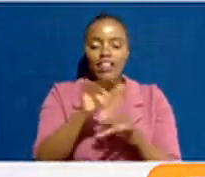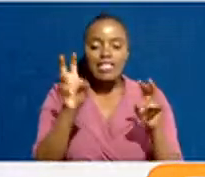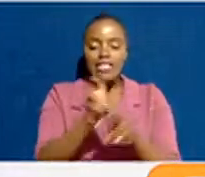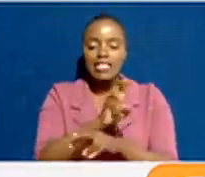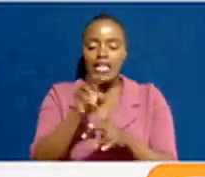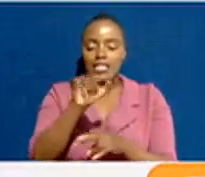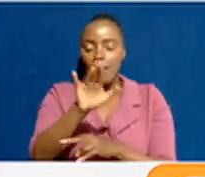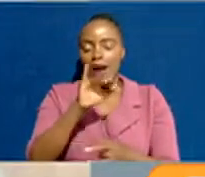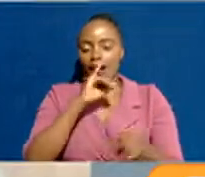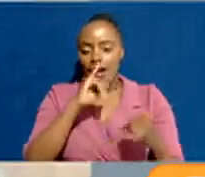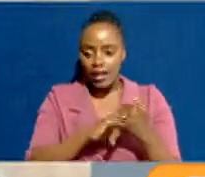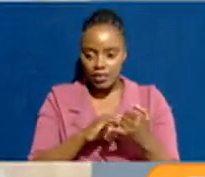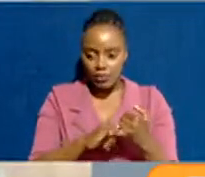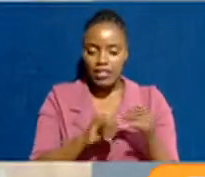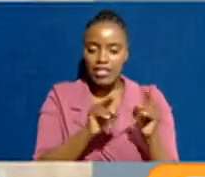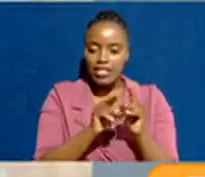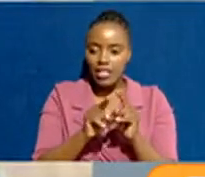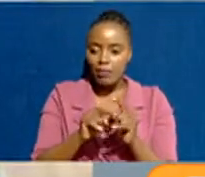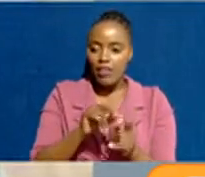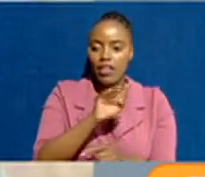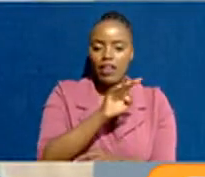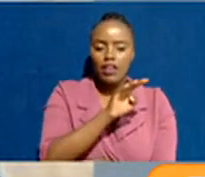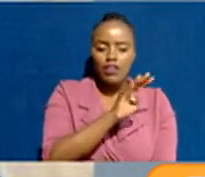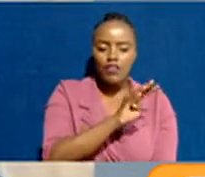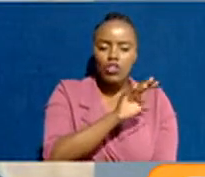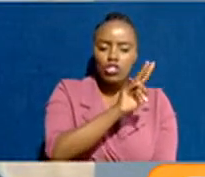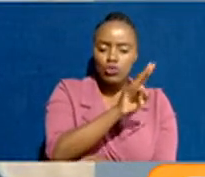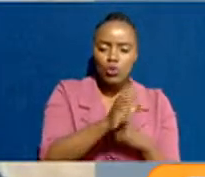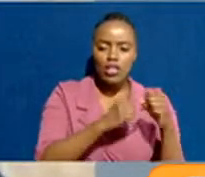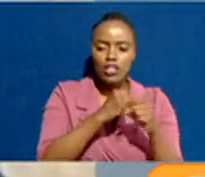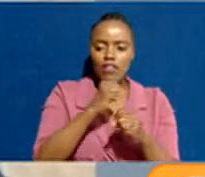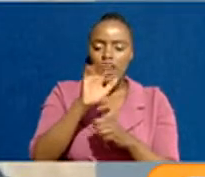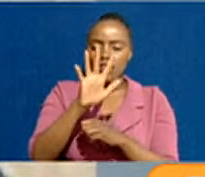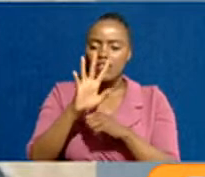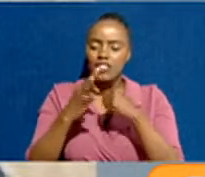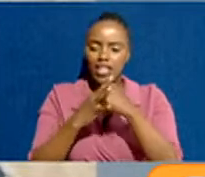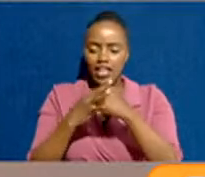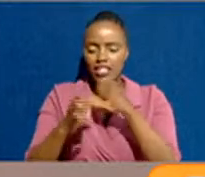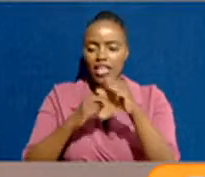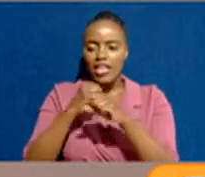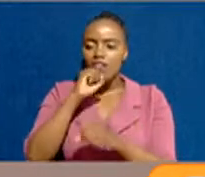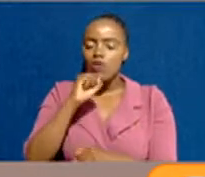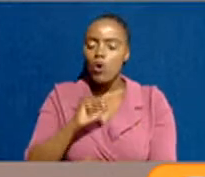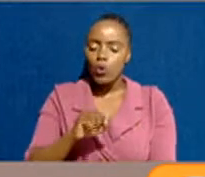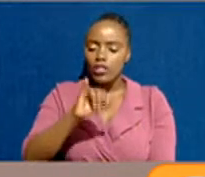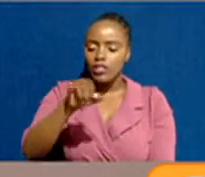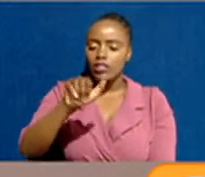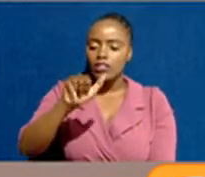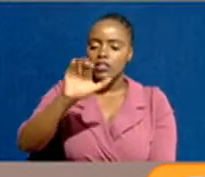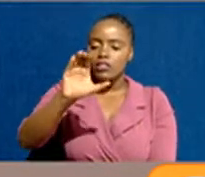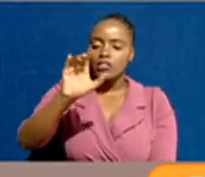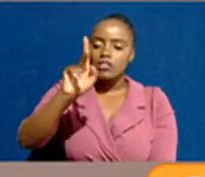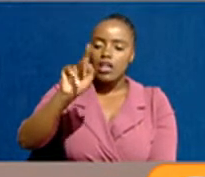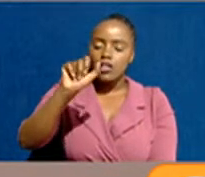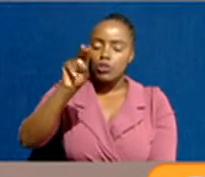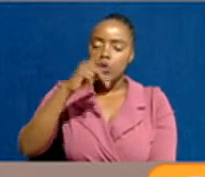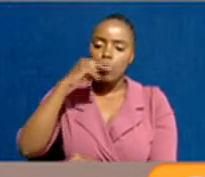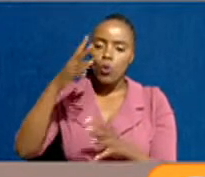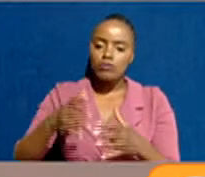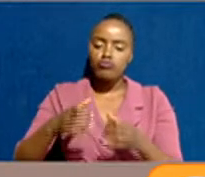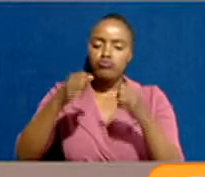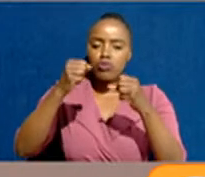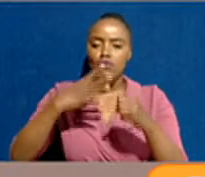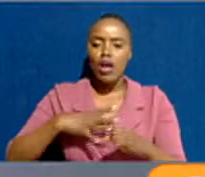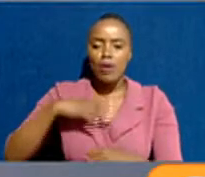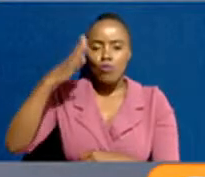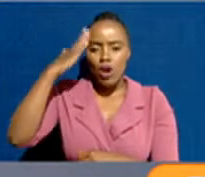their spouses, 52-year-old Benson Kimani and 58-year-old Jackson Kariuki, who were allegedly kidnapped by